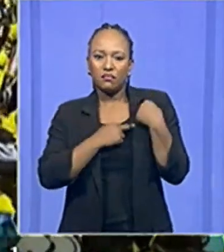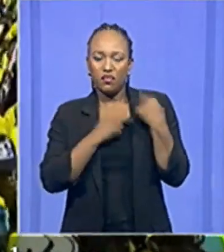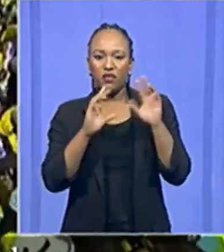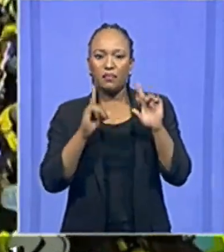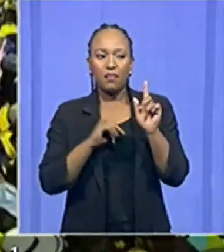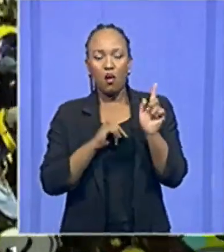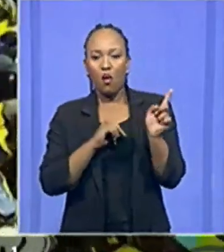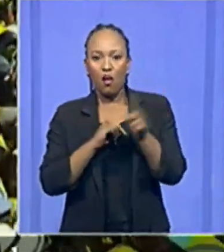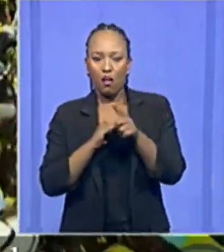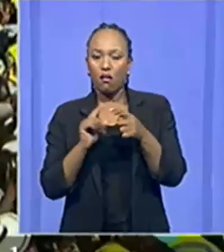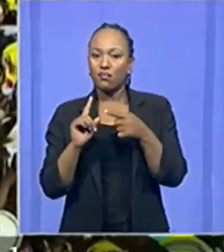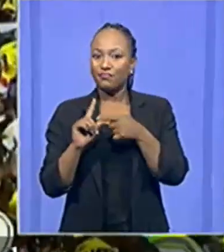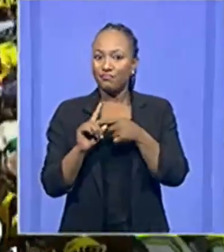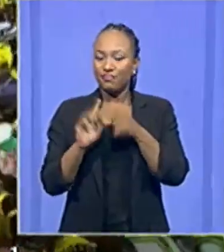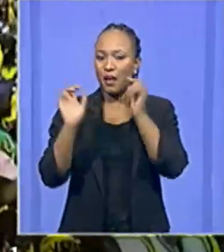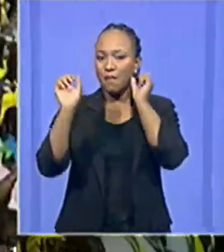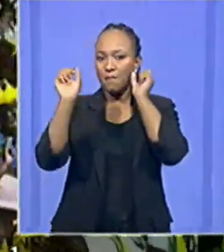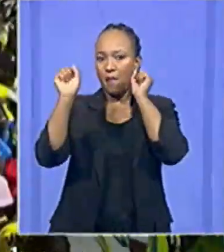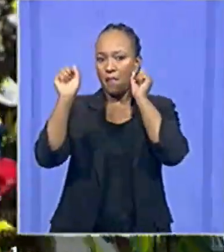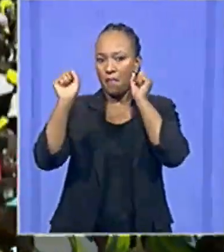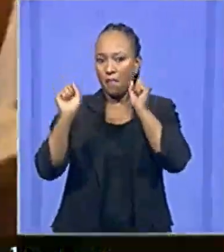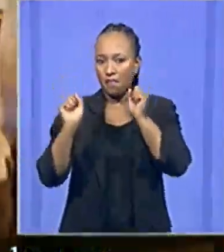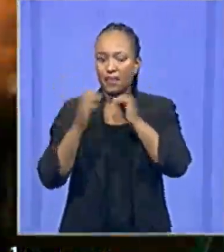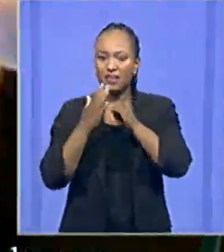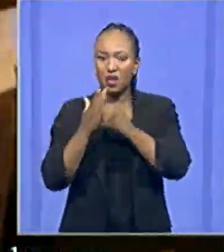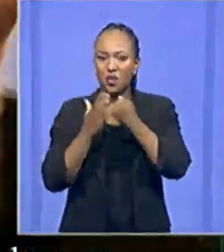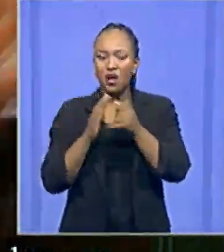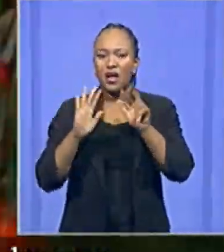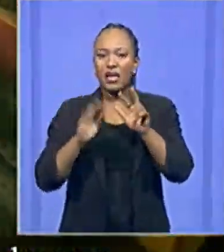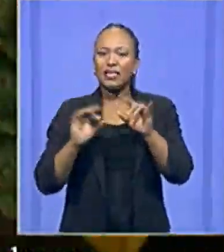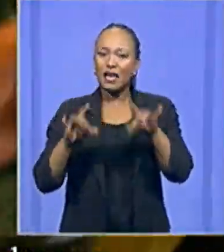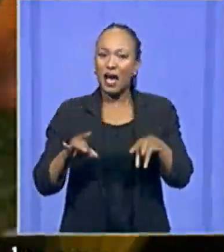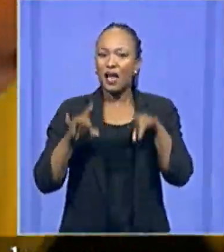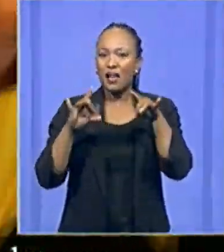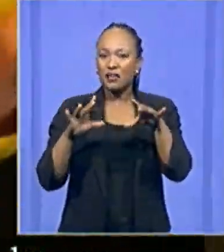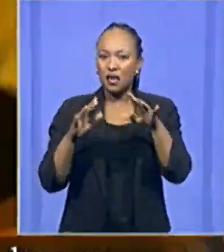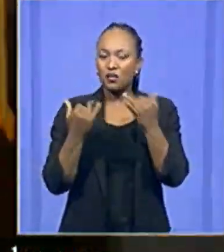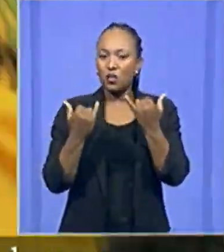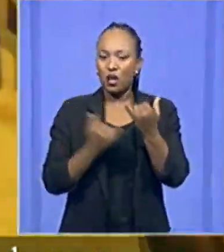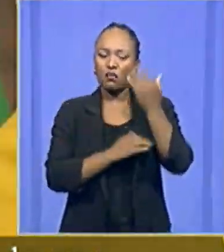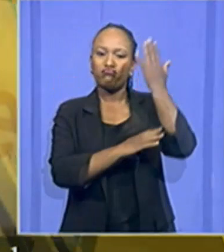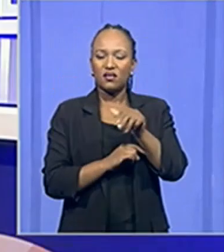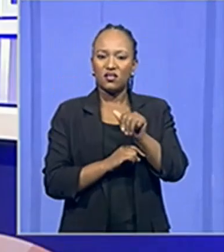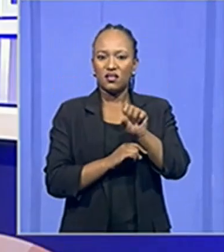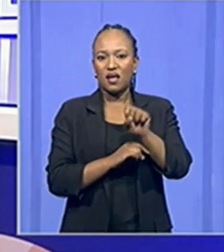O tšweleditše se polelongkgolo ya ANC ya January 8 ka Khayelitsha pejana Lehono.